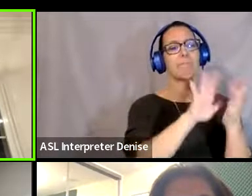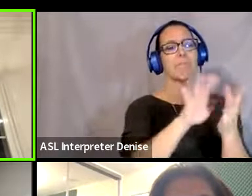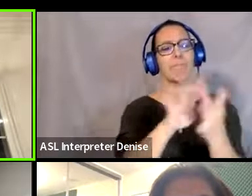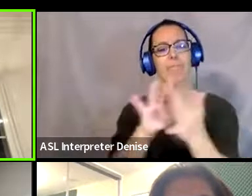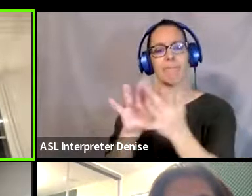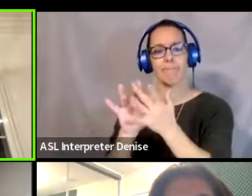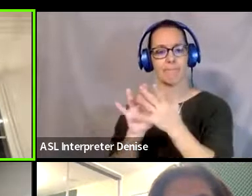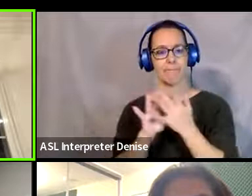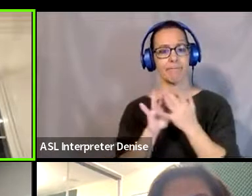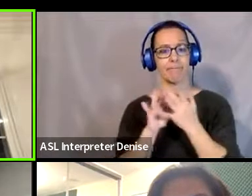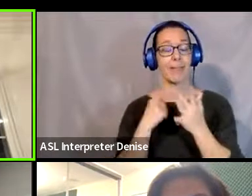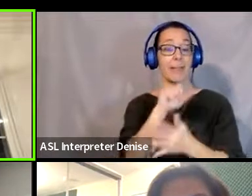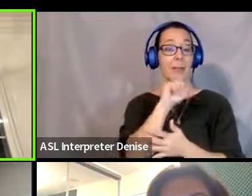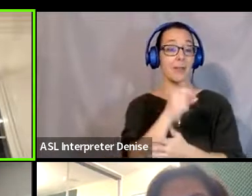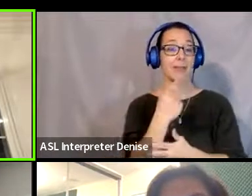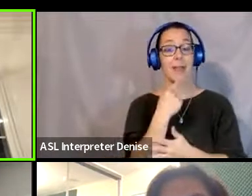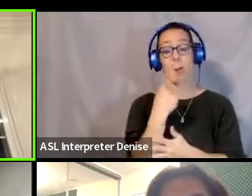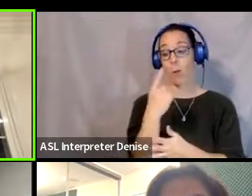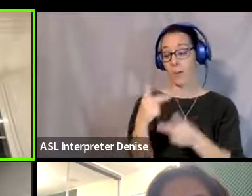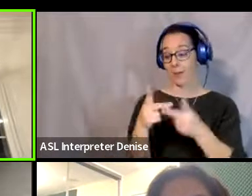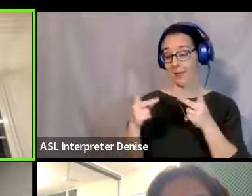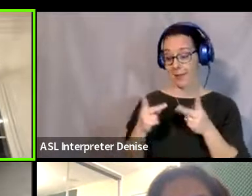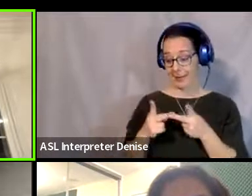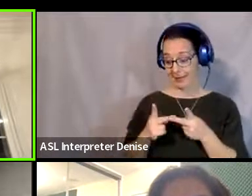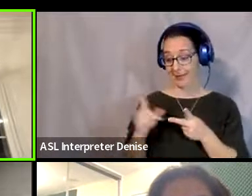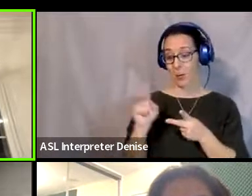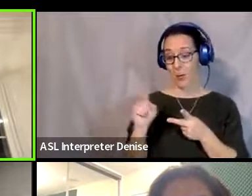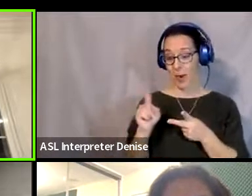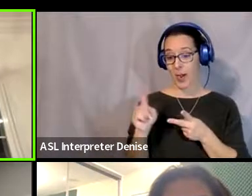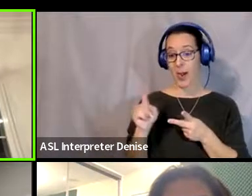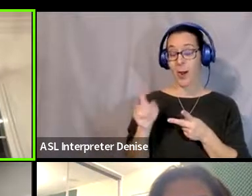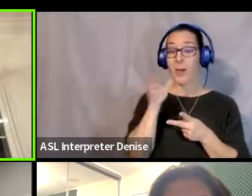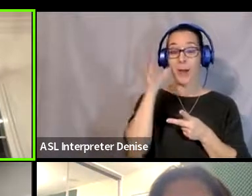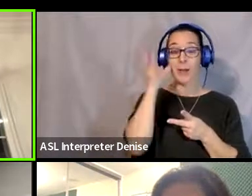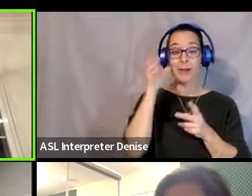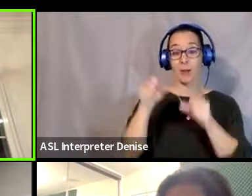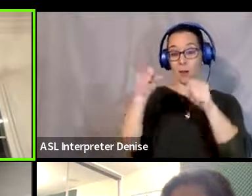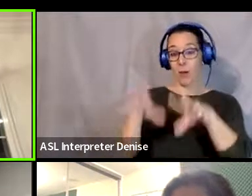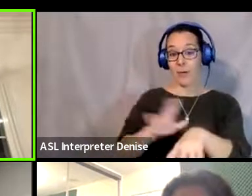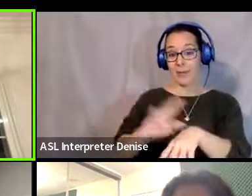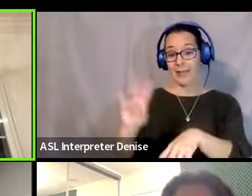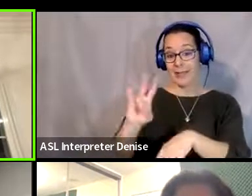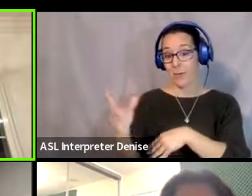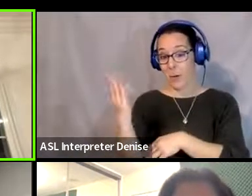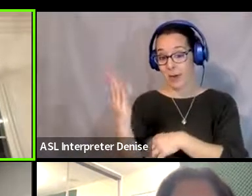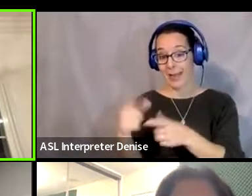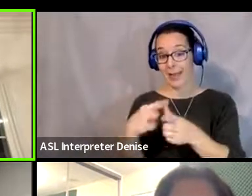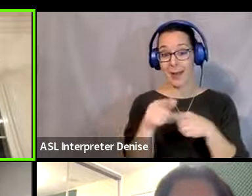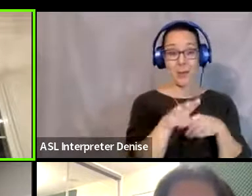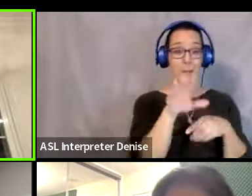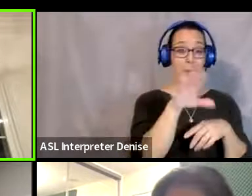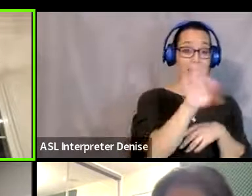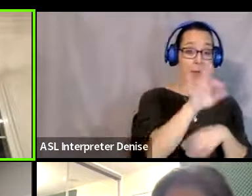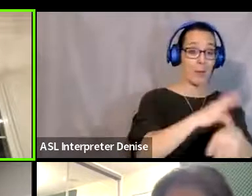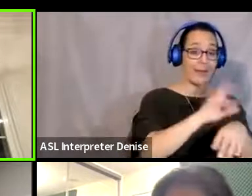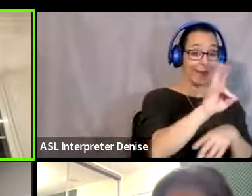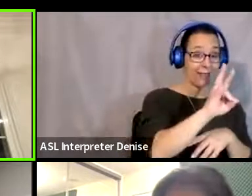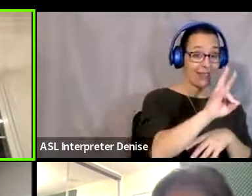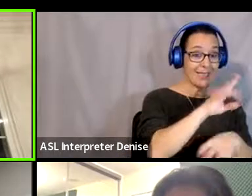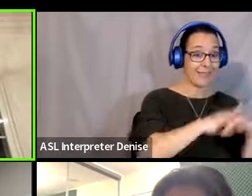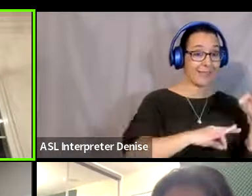have a one-stop shop for our parents in our community where they could drop their kids off at 7 and they can pick them up at 7 rather than running them around all over the